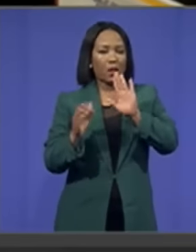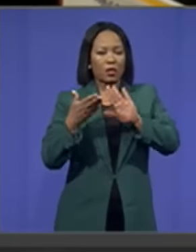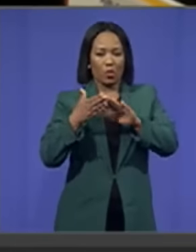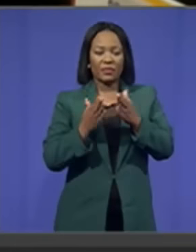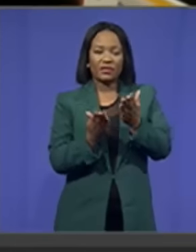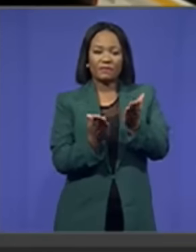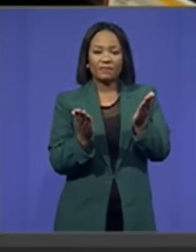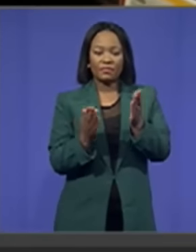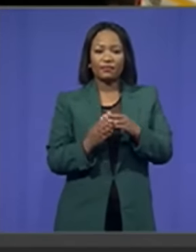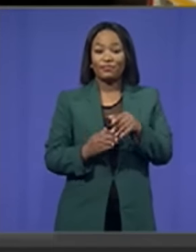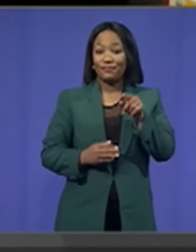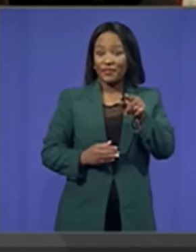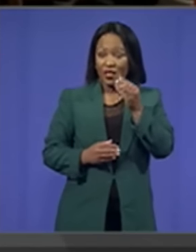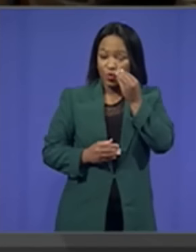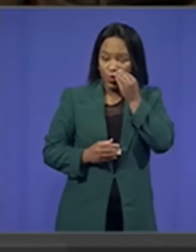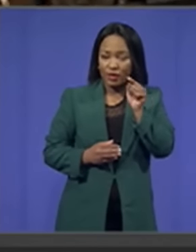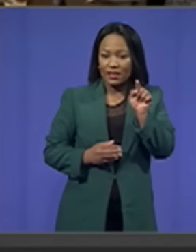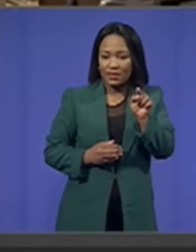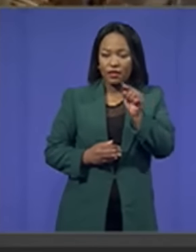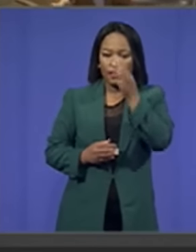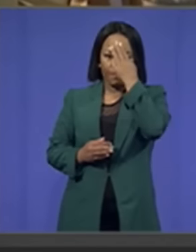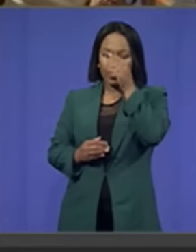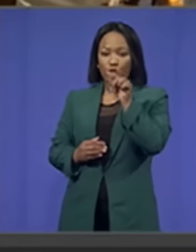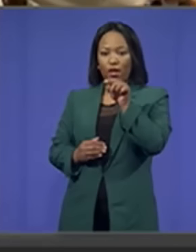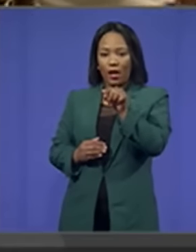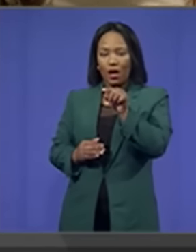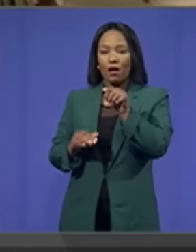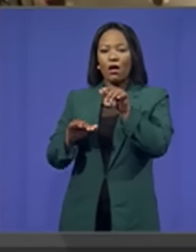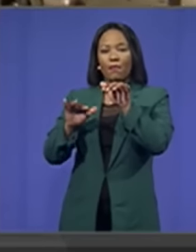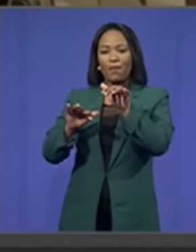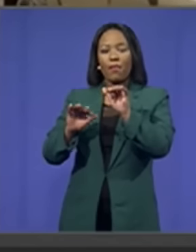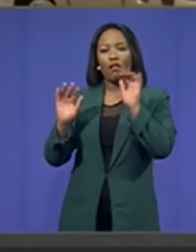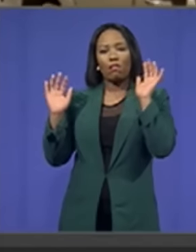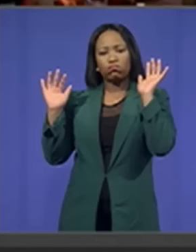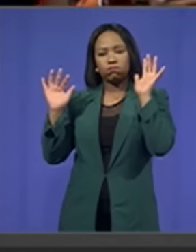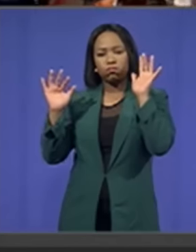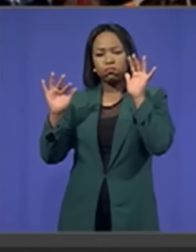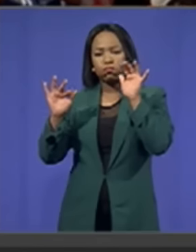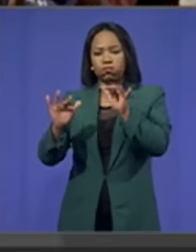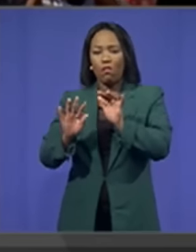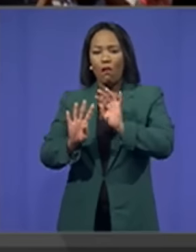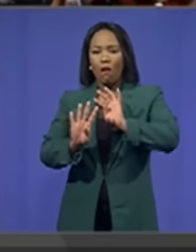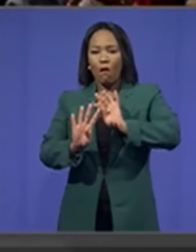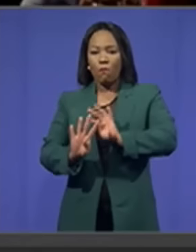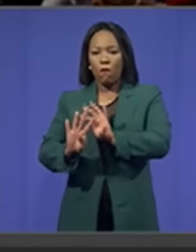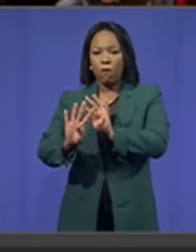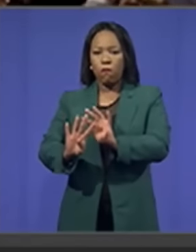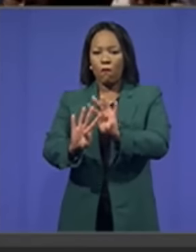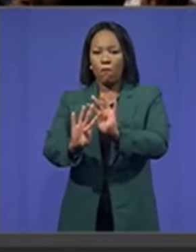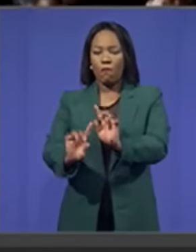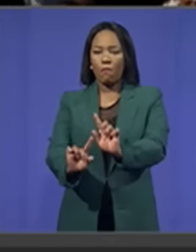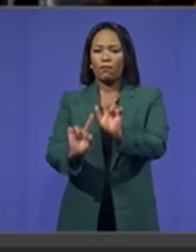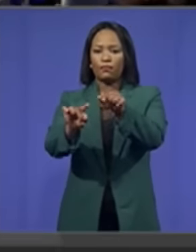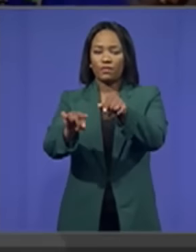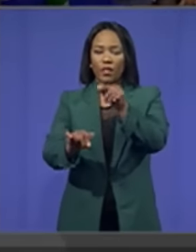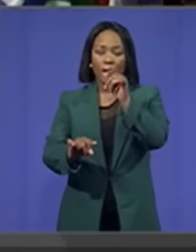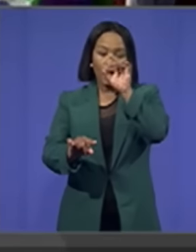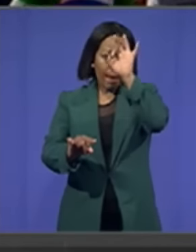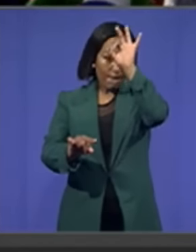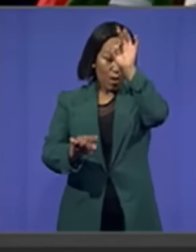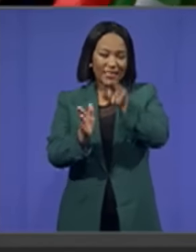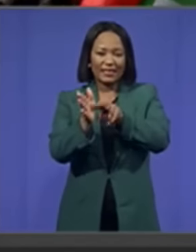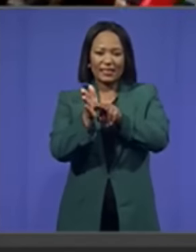Ditaba di sale mothating ona ka Pretoria teng ba ipelaetsi ba ile ba hwantela station sa sepolesa sa Sunnyside mo ba ileng